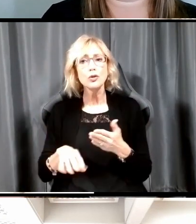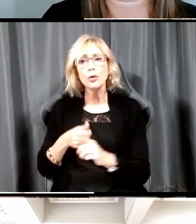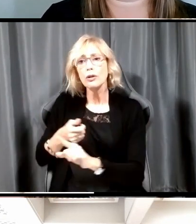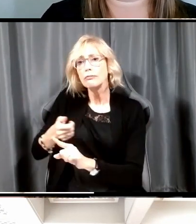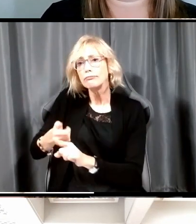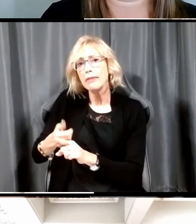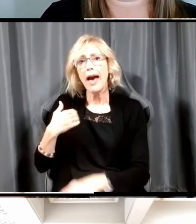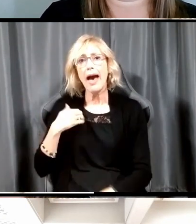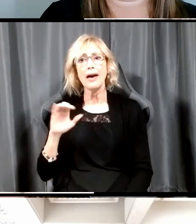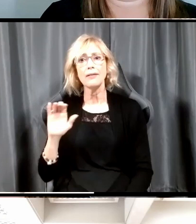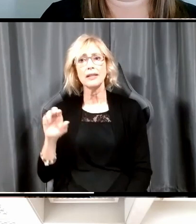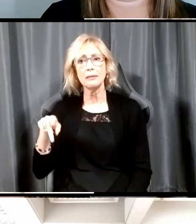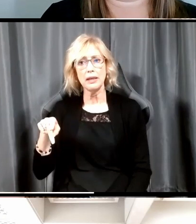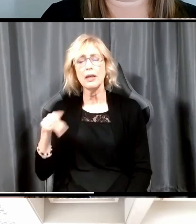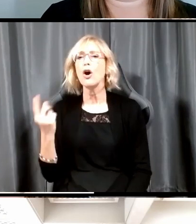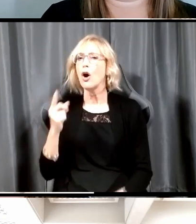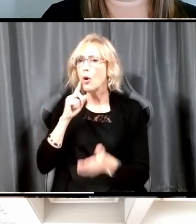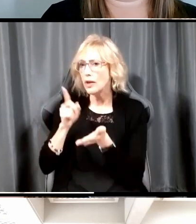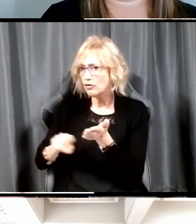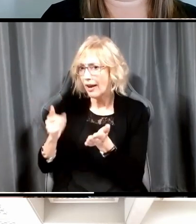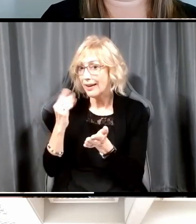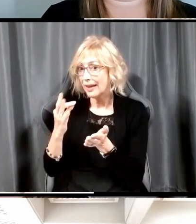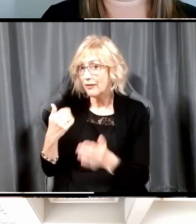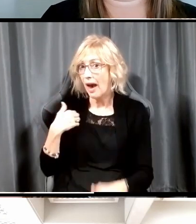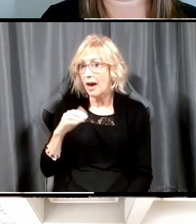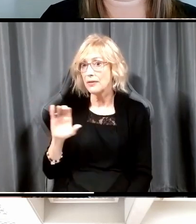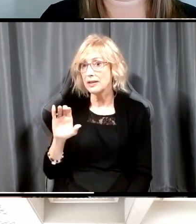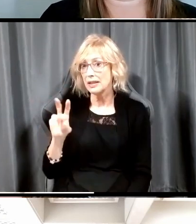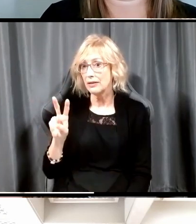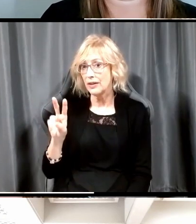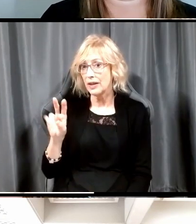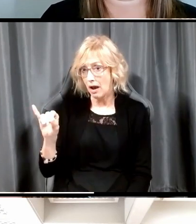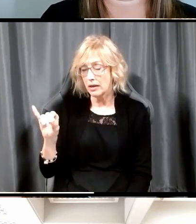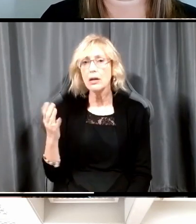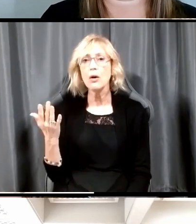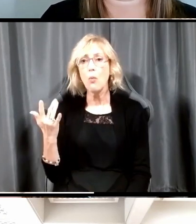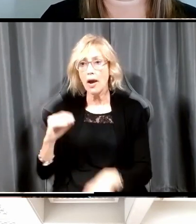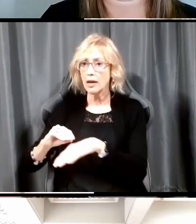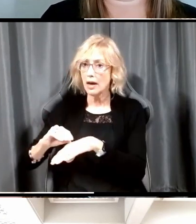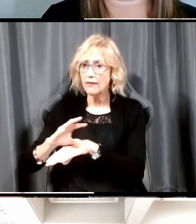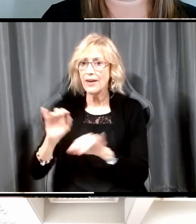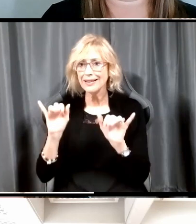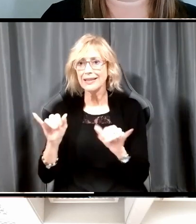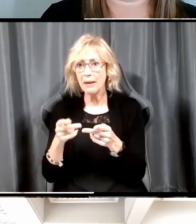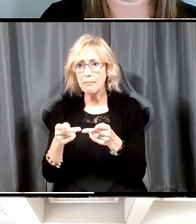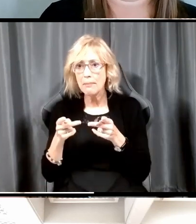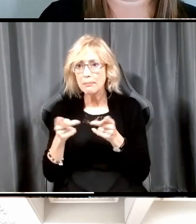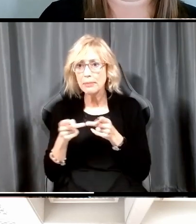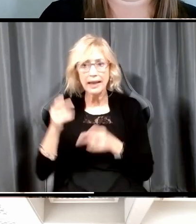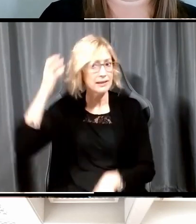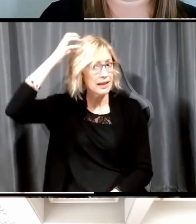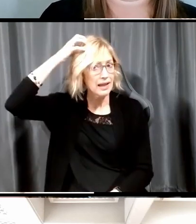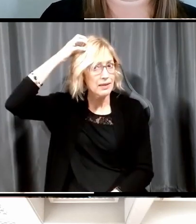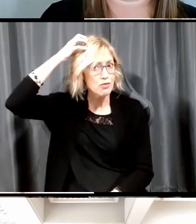have cerebral palsy. We always want to check if they also have CVI, because that affects the same area of the brain as